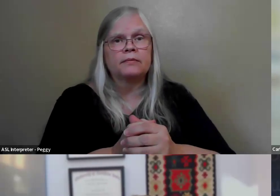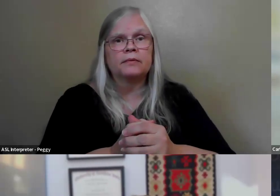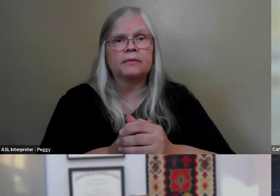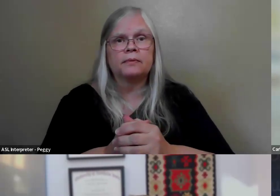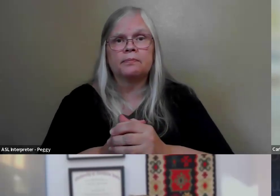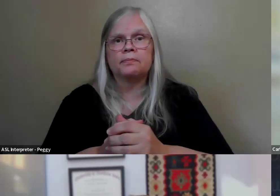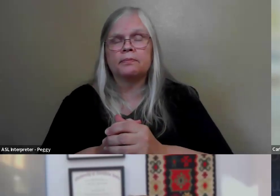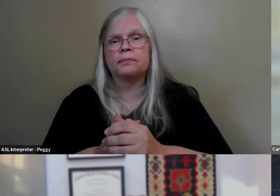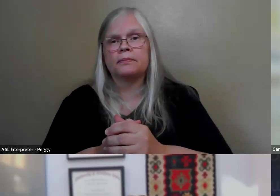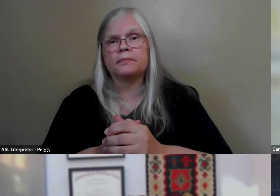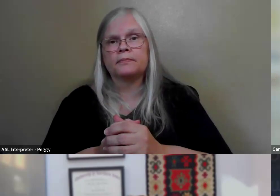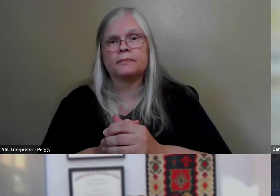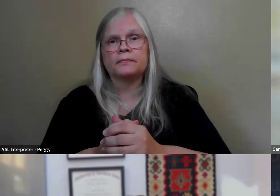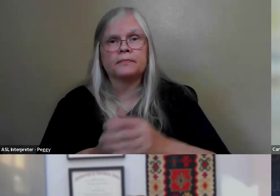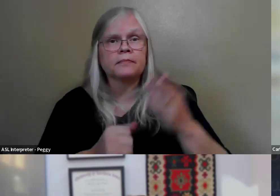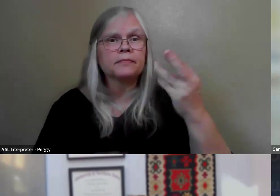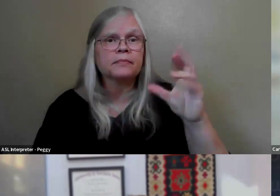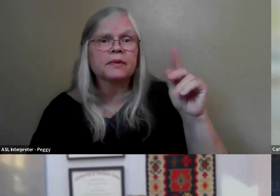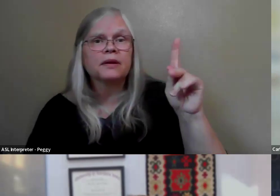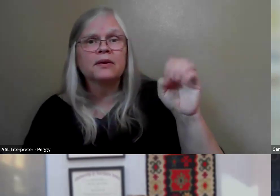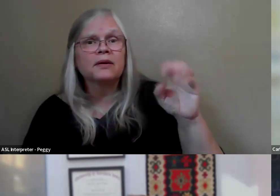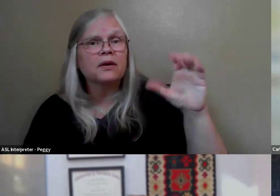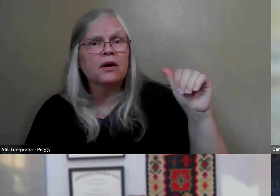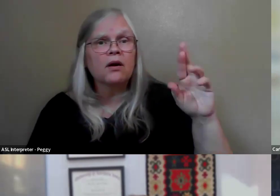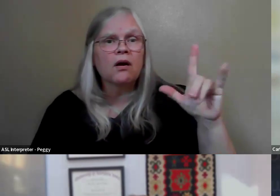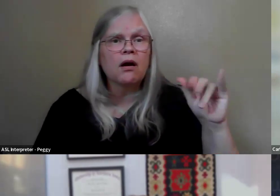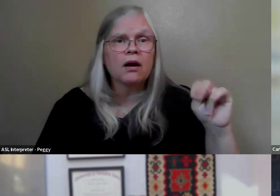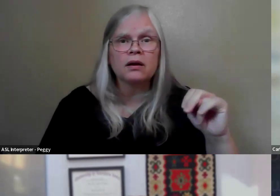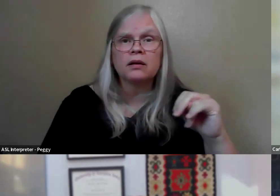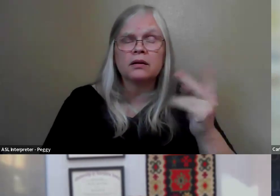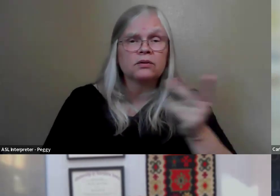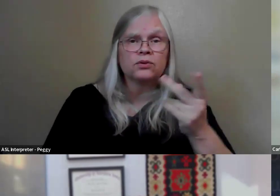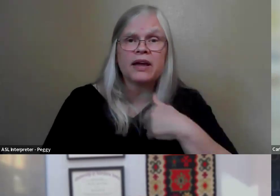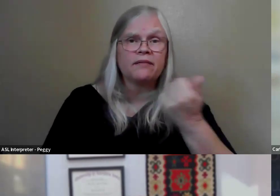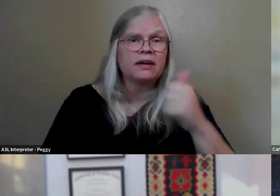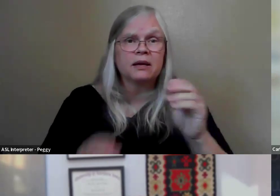Brooke or Carlin, do you have anything more you want to share?